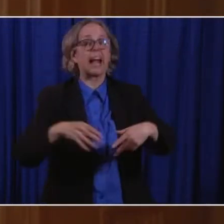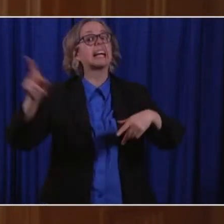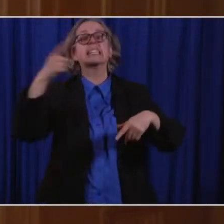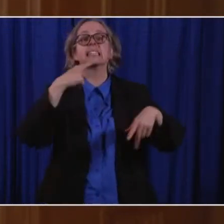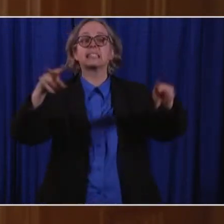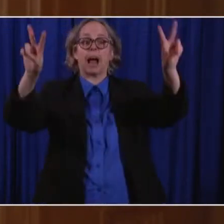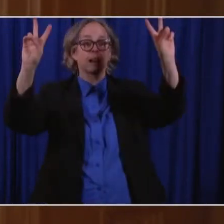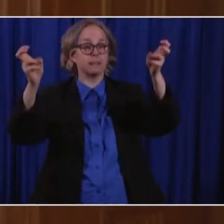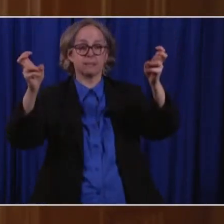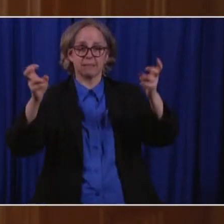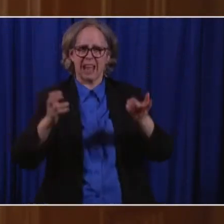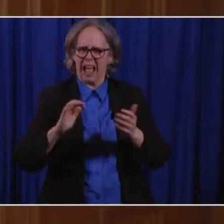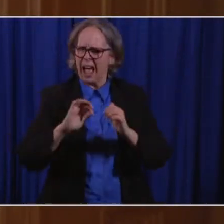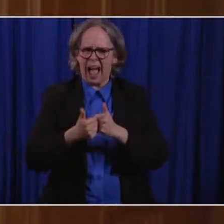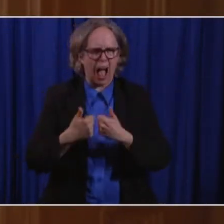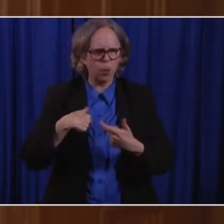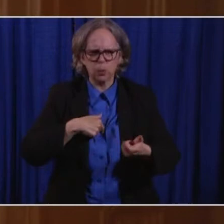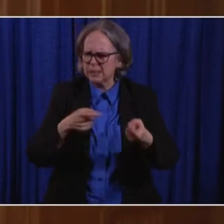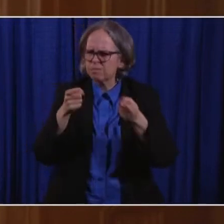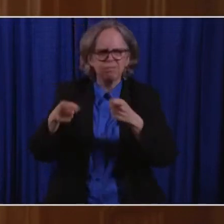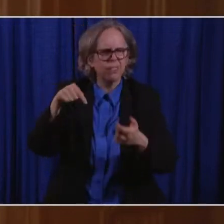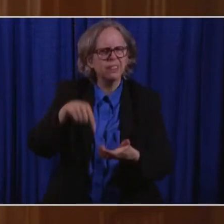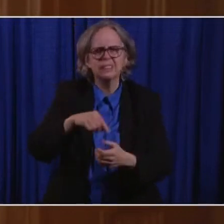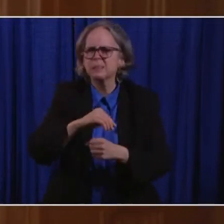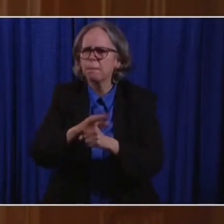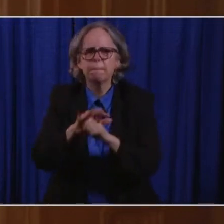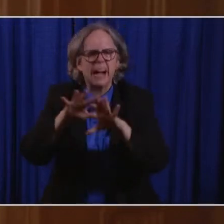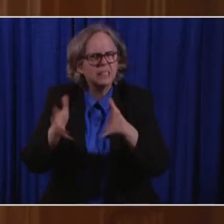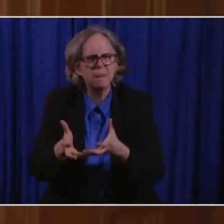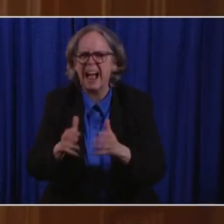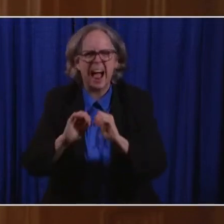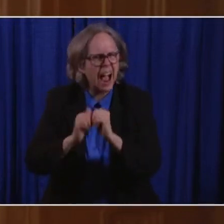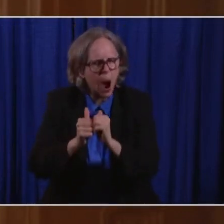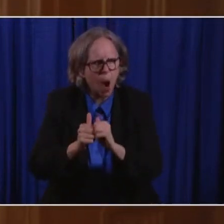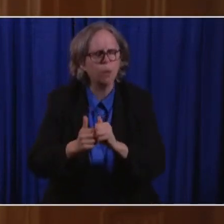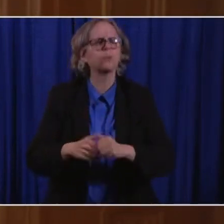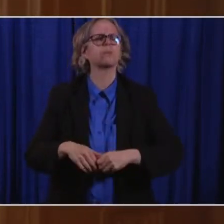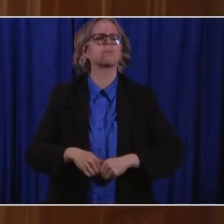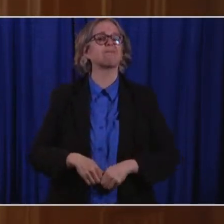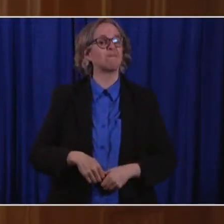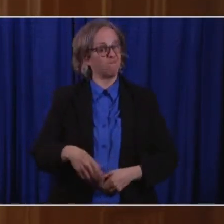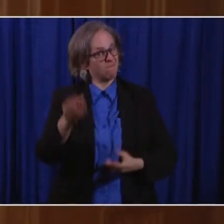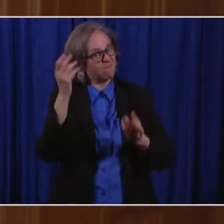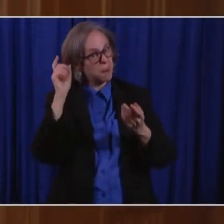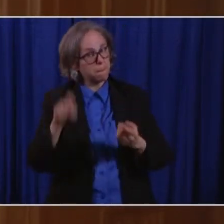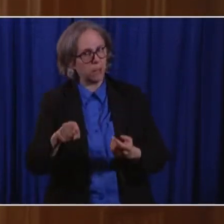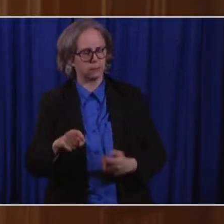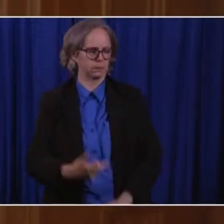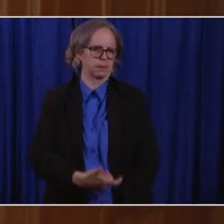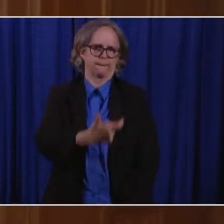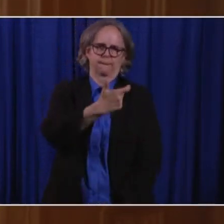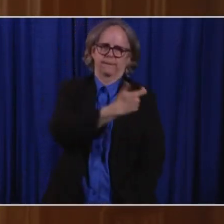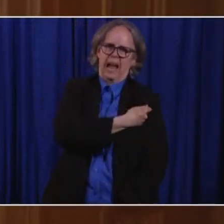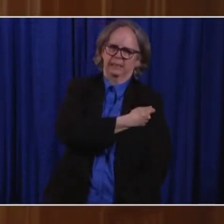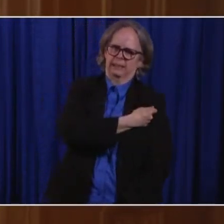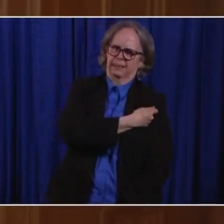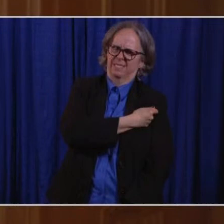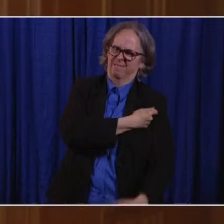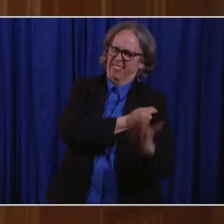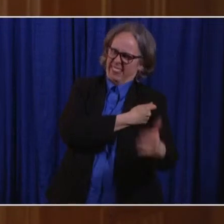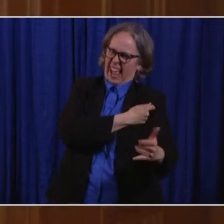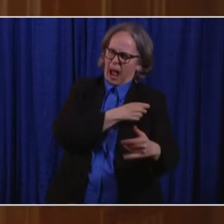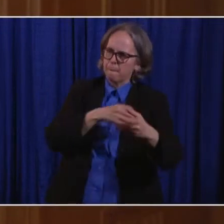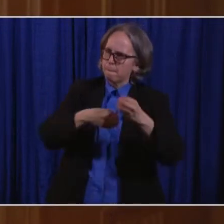really going to control this pandemic," the doctor says, "is to vaccinate a higher number of individuals,